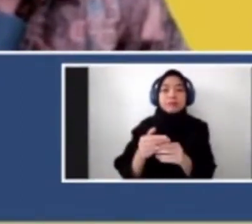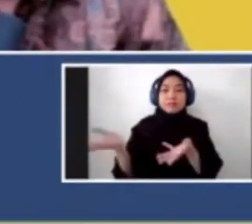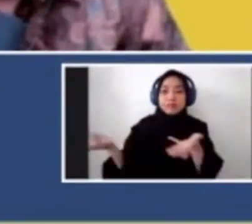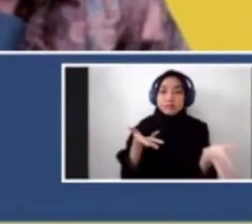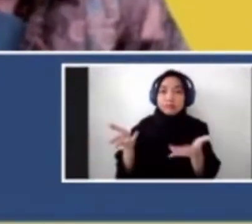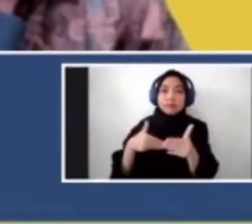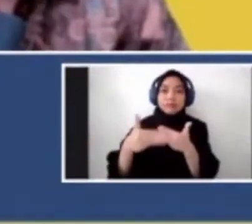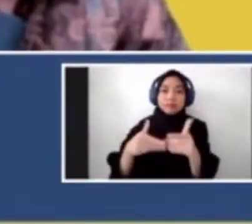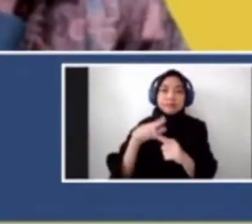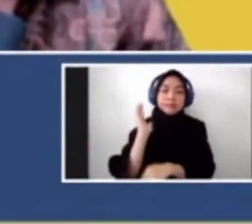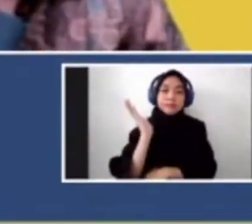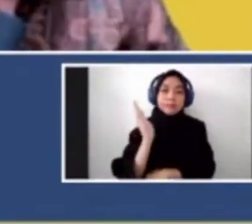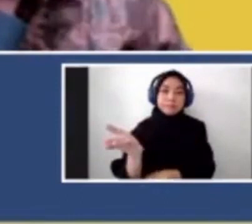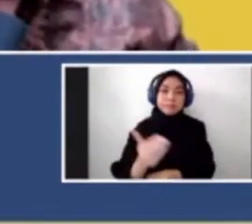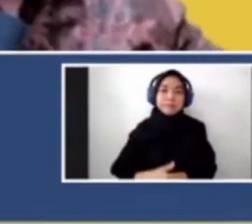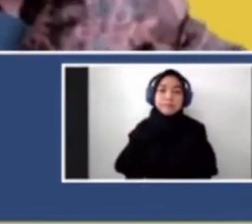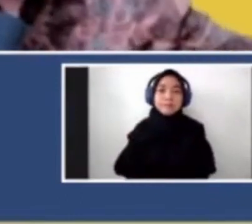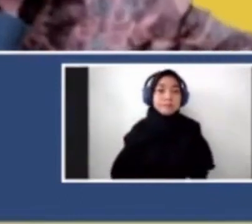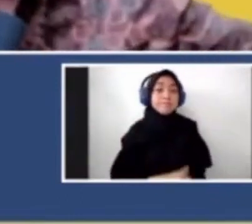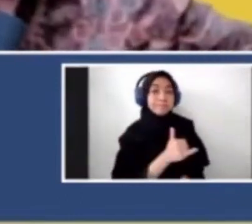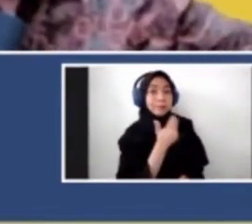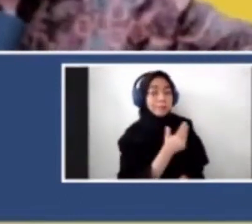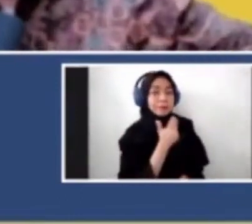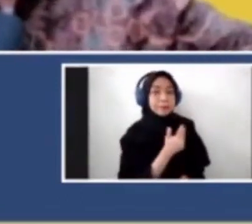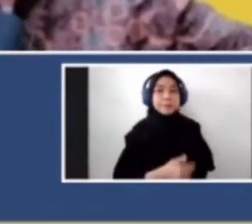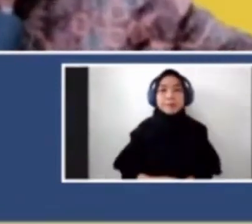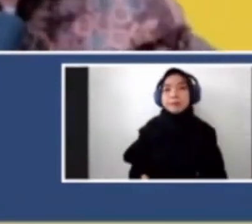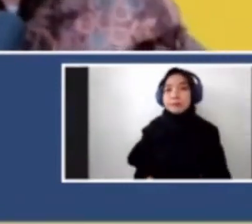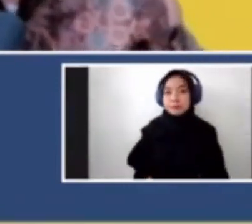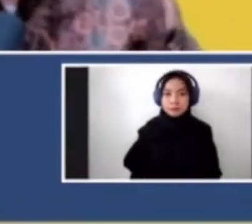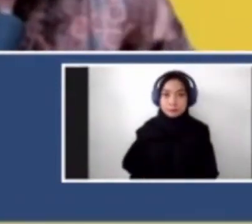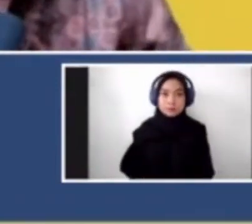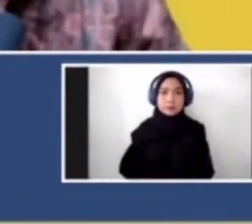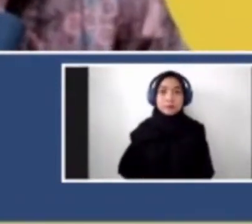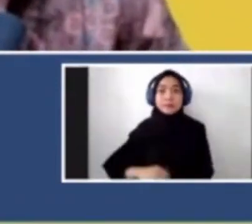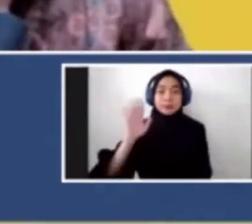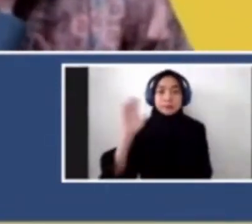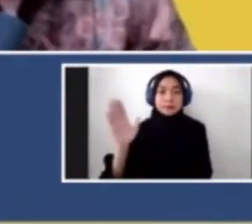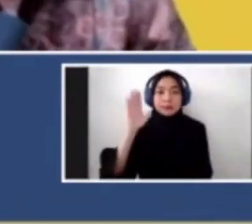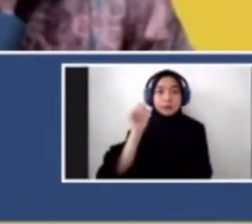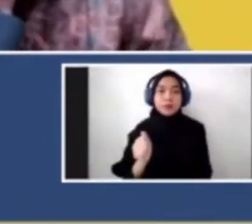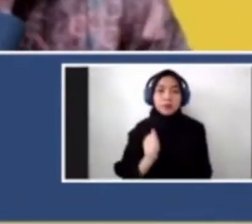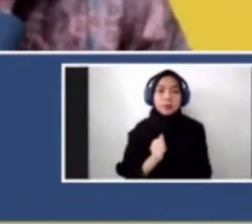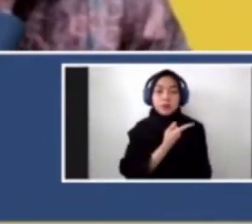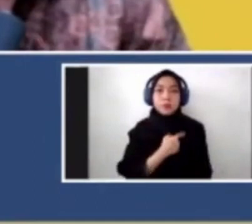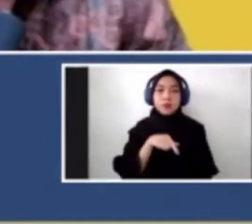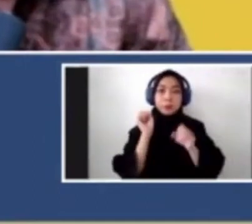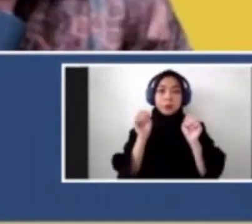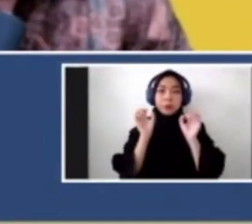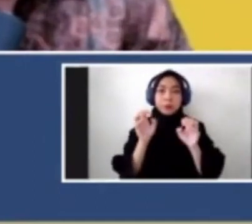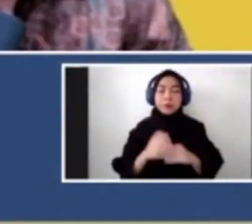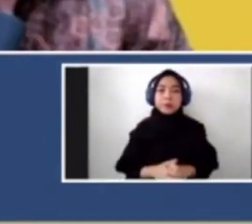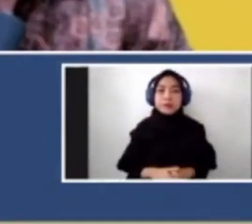session. Okay, then I presided over the screen now. Okay, everybody, Assalamualaikum warahmatullahi wabarakatuh. Good